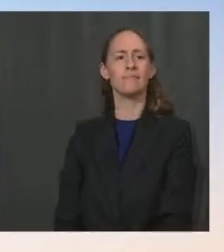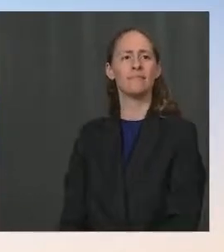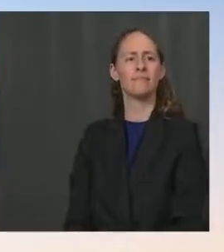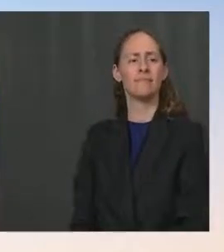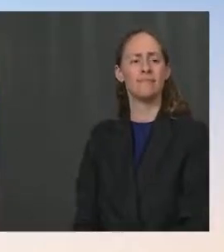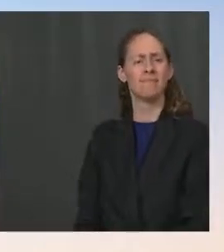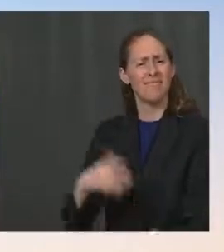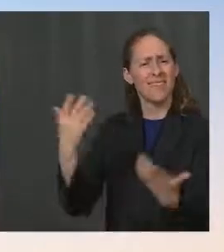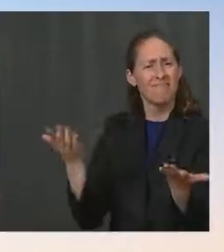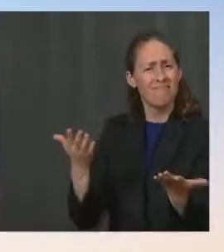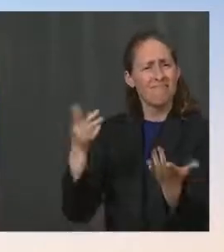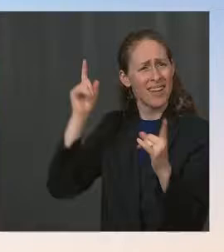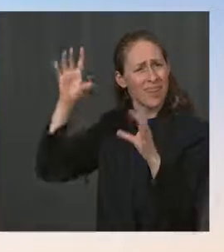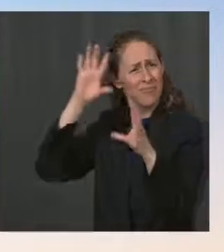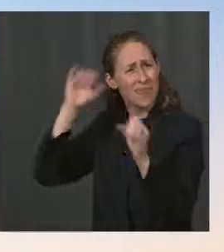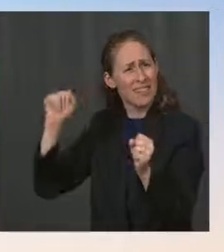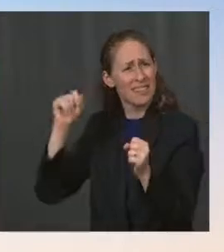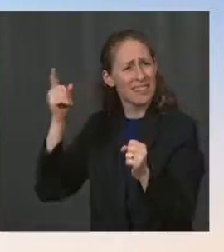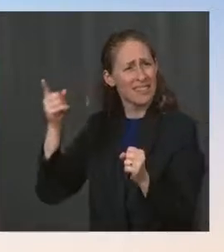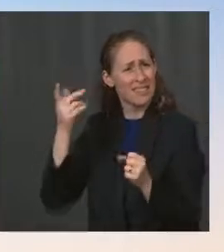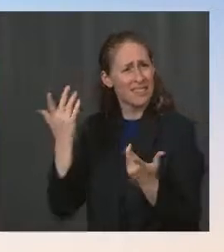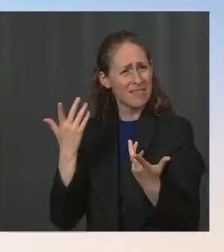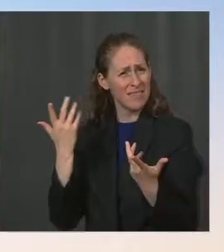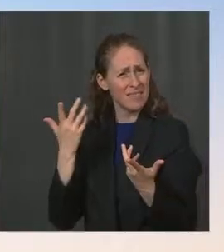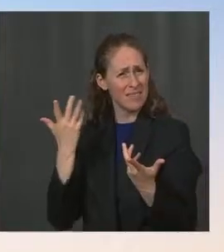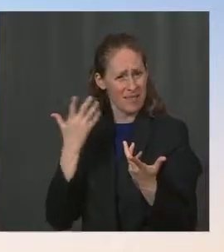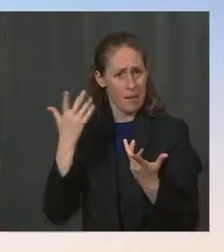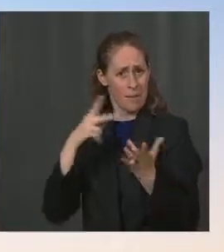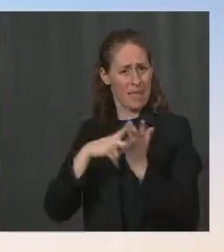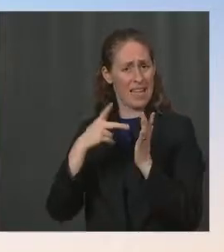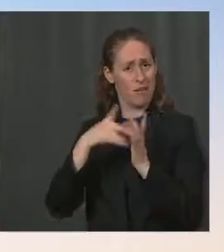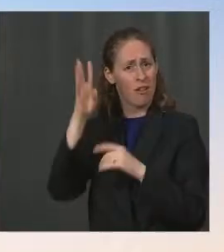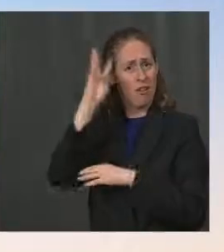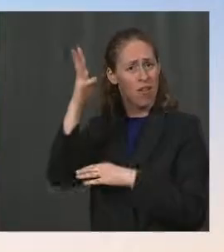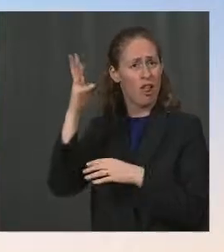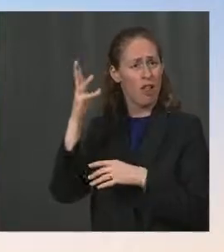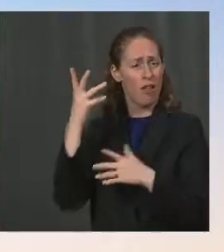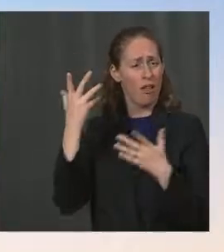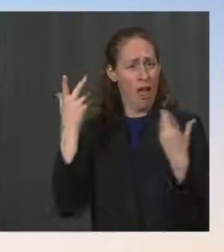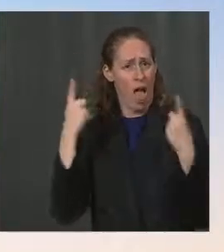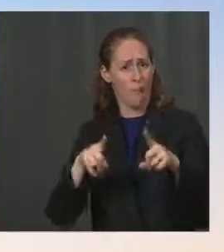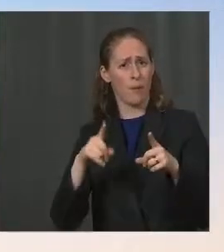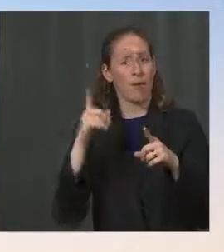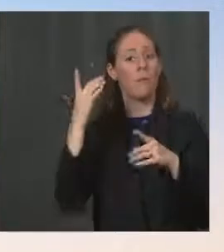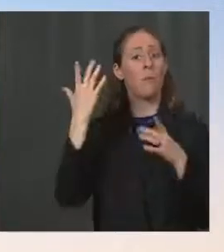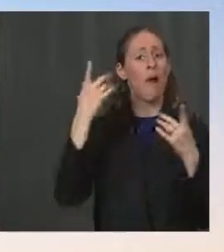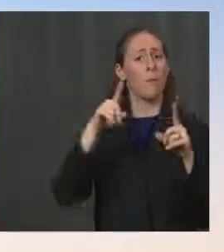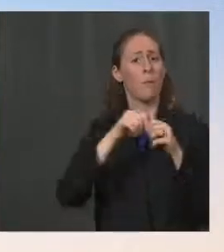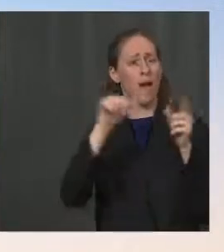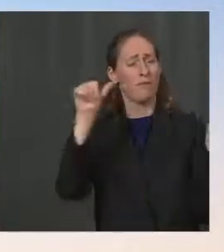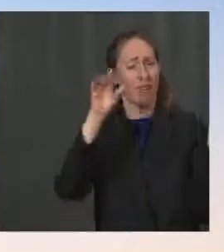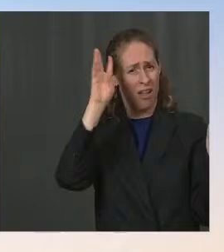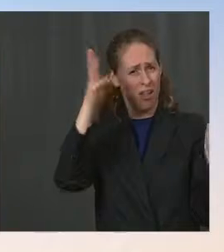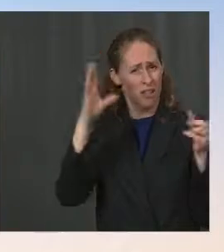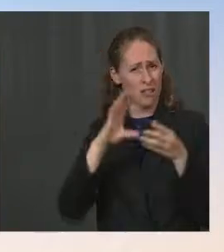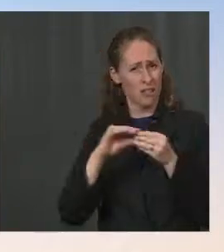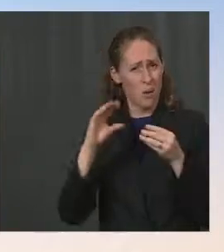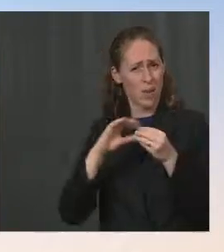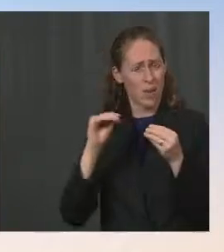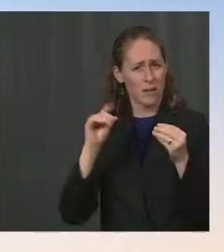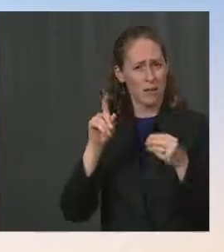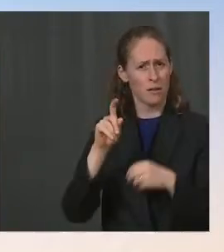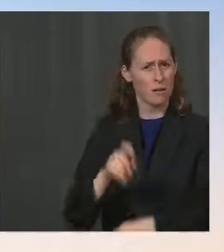way pushing a false narrative in that call with the Afghan president? I think it's pretty clear. Again, I'm not going to go into details of a